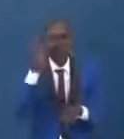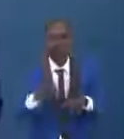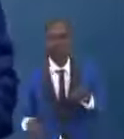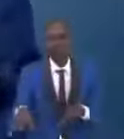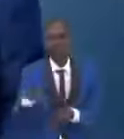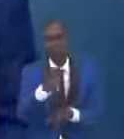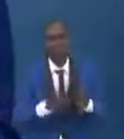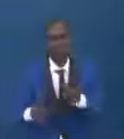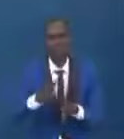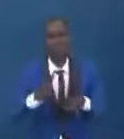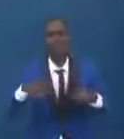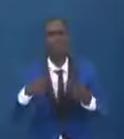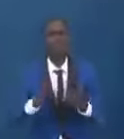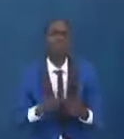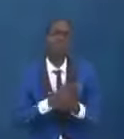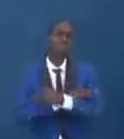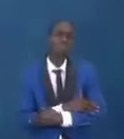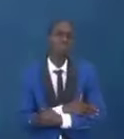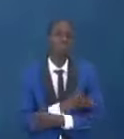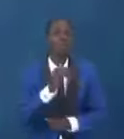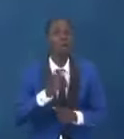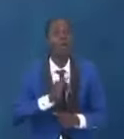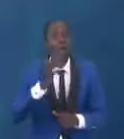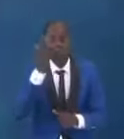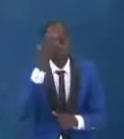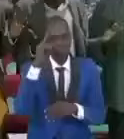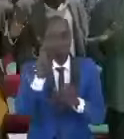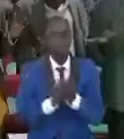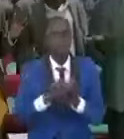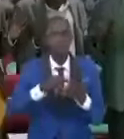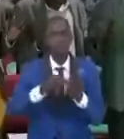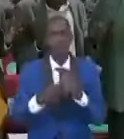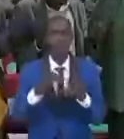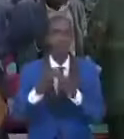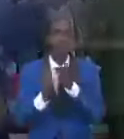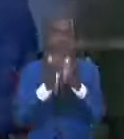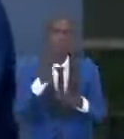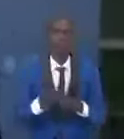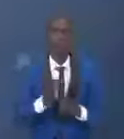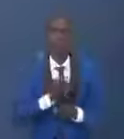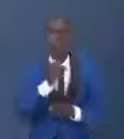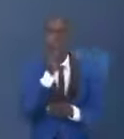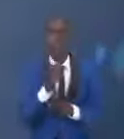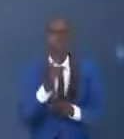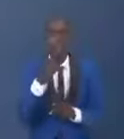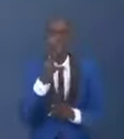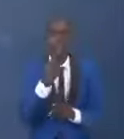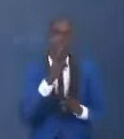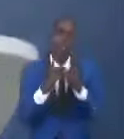rest? I wish I knew the people that wrote that article. And I'm talking to all the ministers